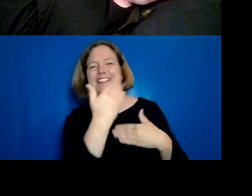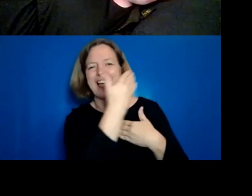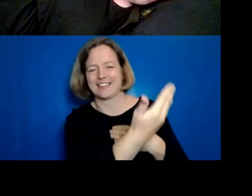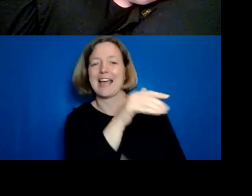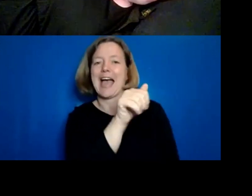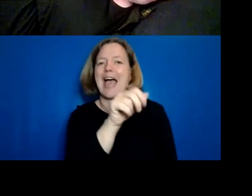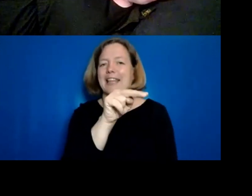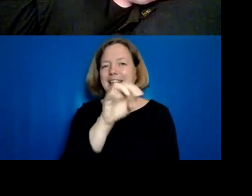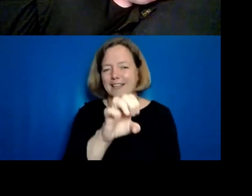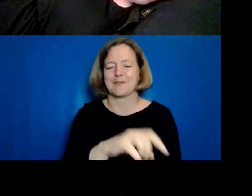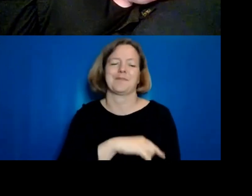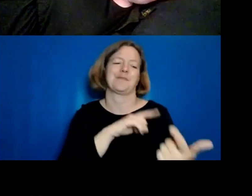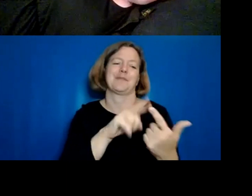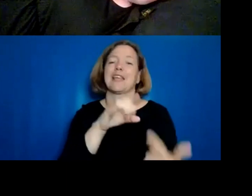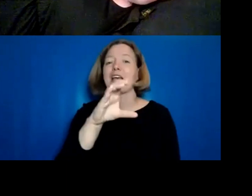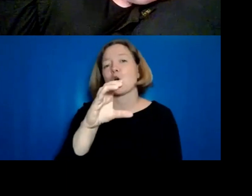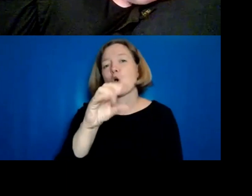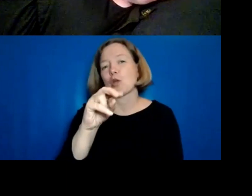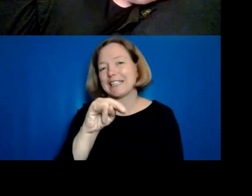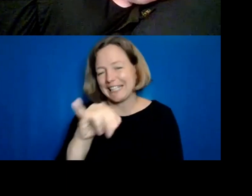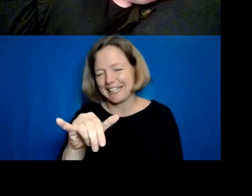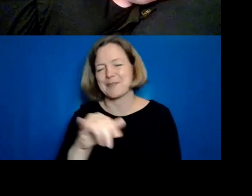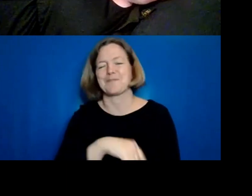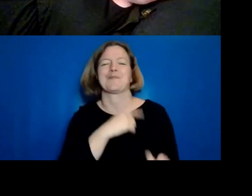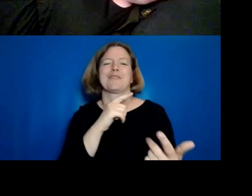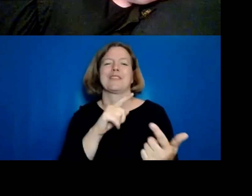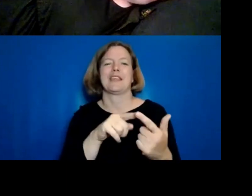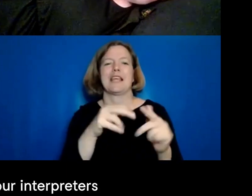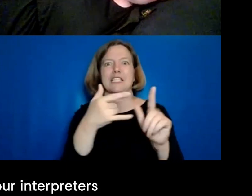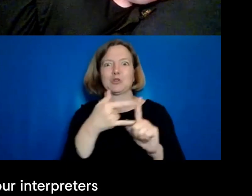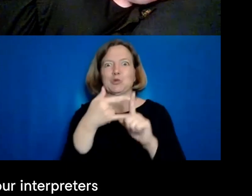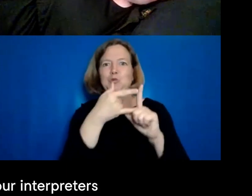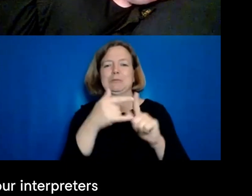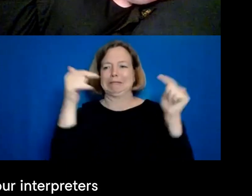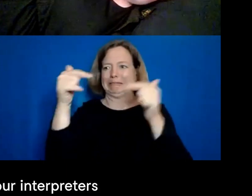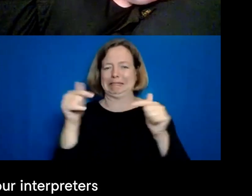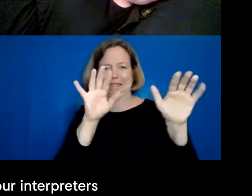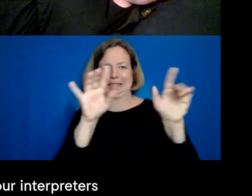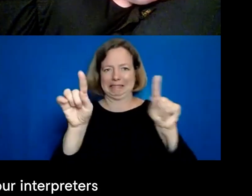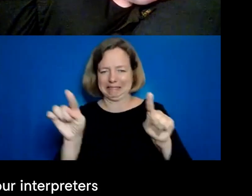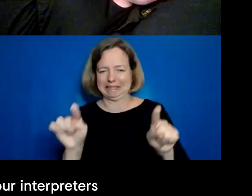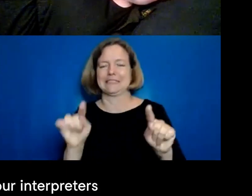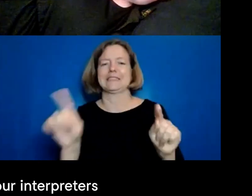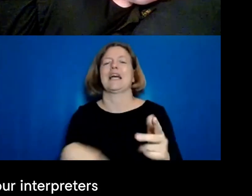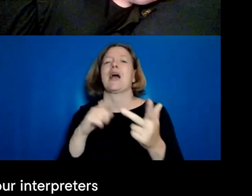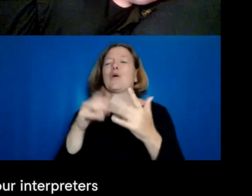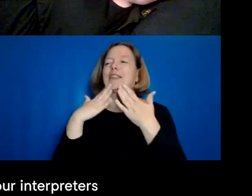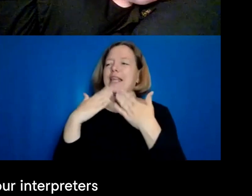and Connie, who were taking care of the Zoom, but also to all our interpreters